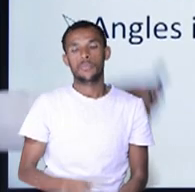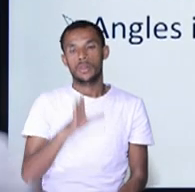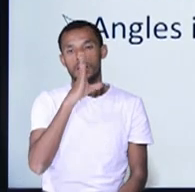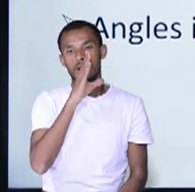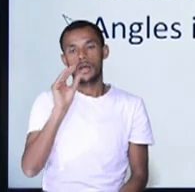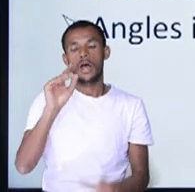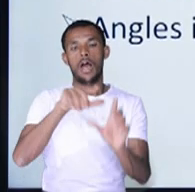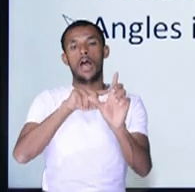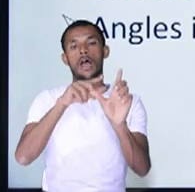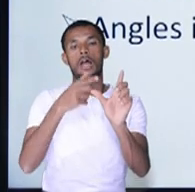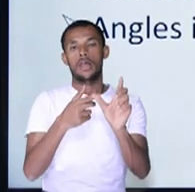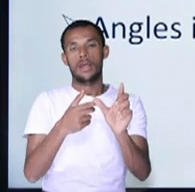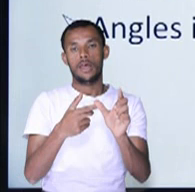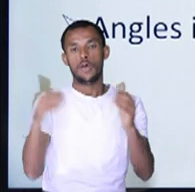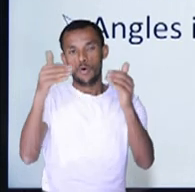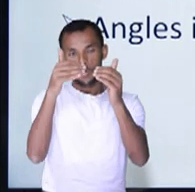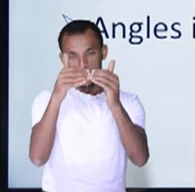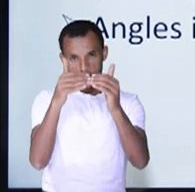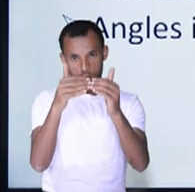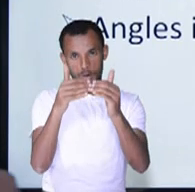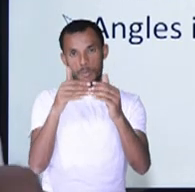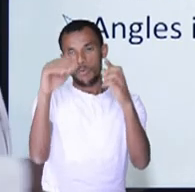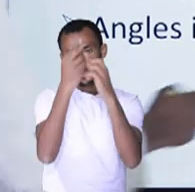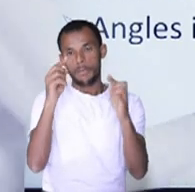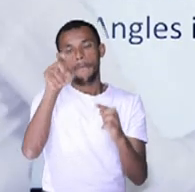And angles in corresponding position must be congruent.